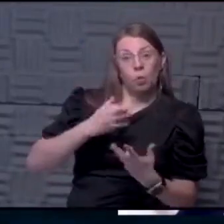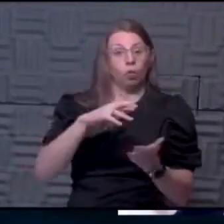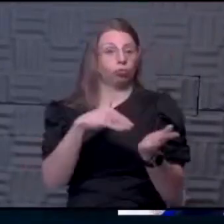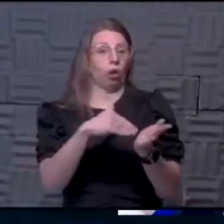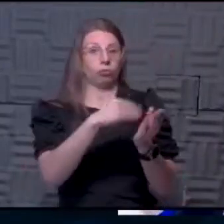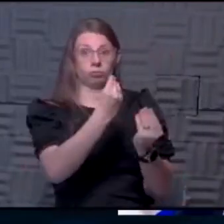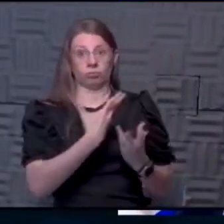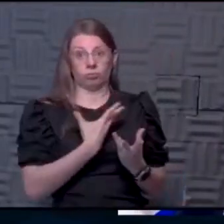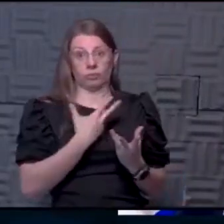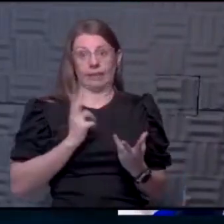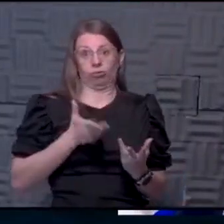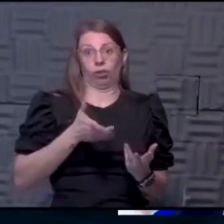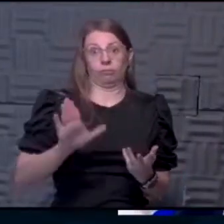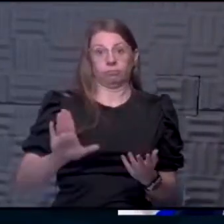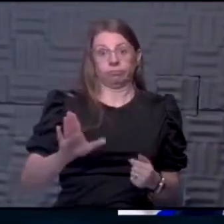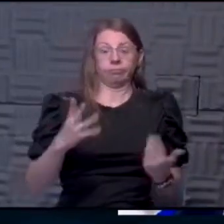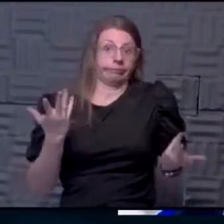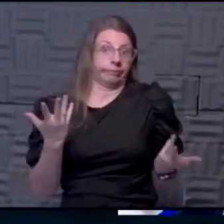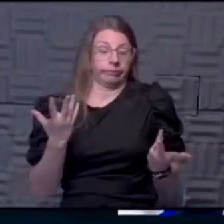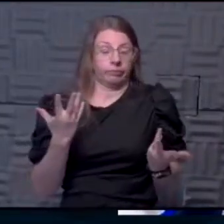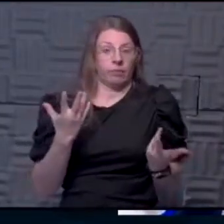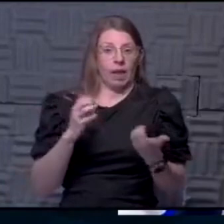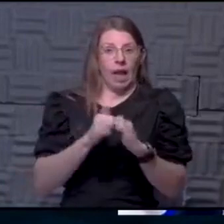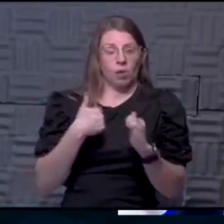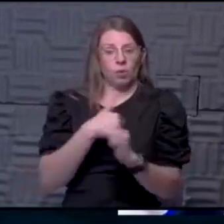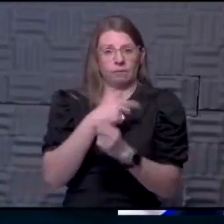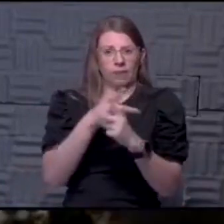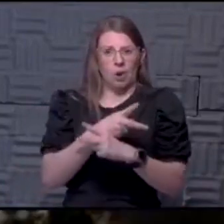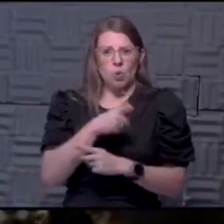physicians giving us a little history? How do we judge who has what disease?